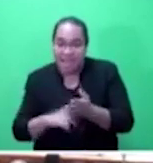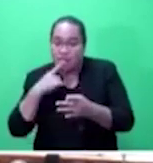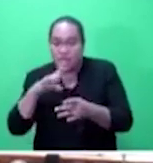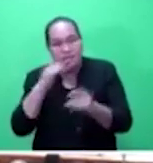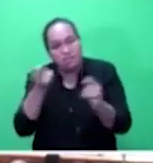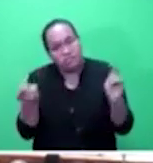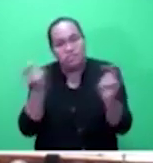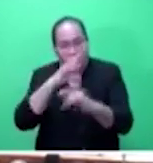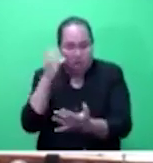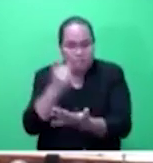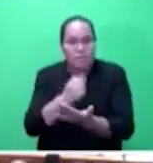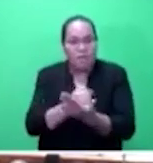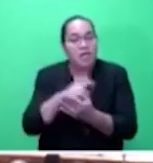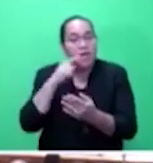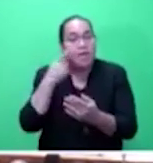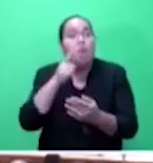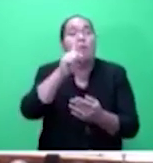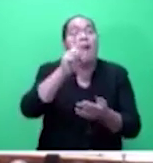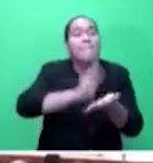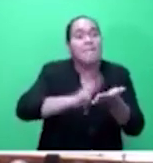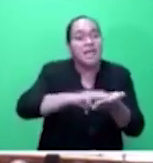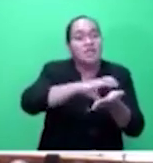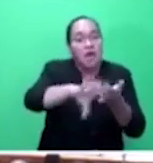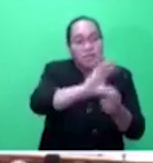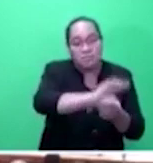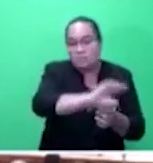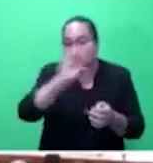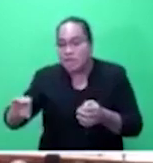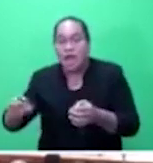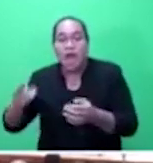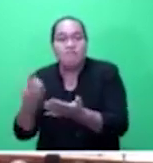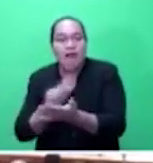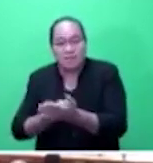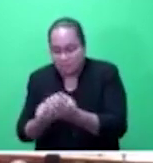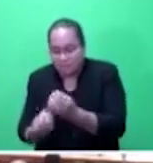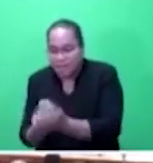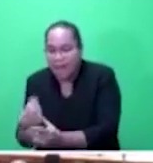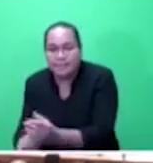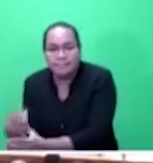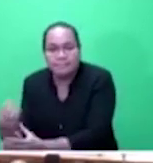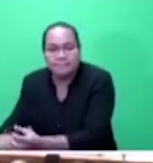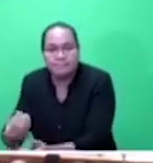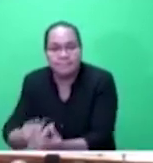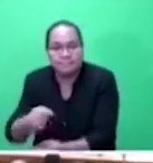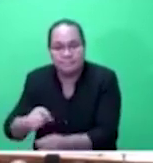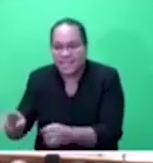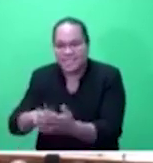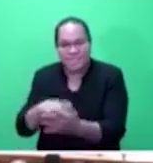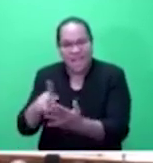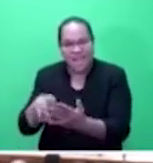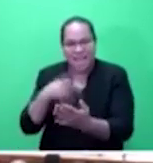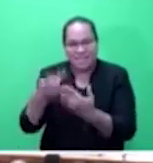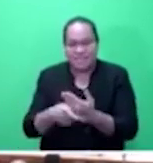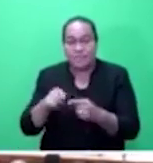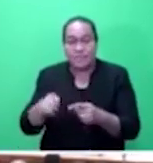debt into equity, they'll inject $1 million into a rice planting scheme. There's also an additional $1 million allocation in